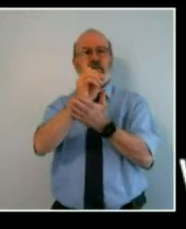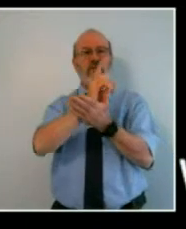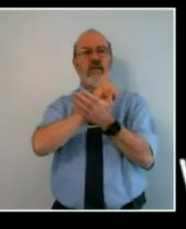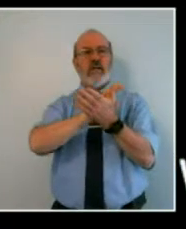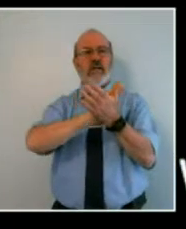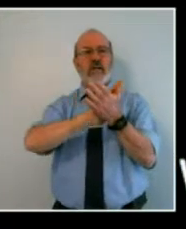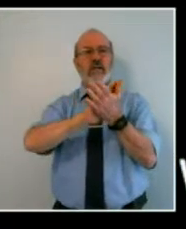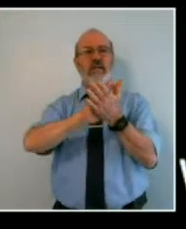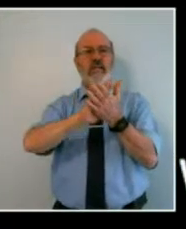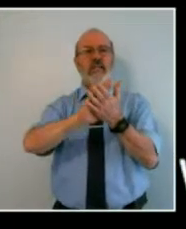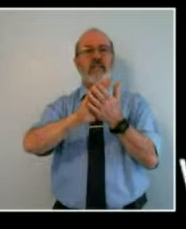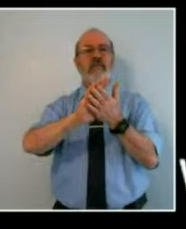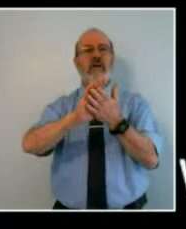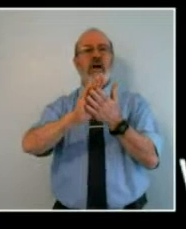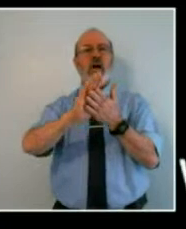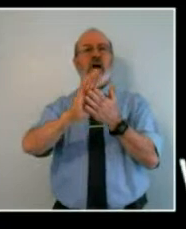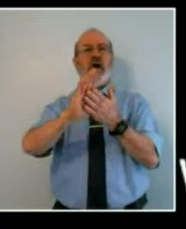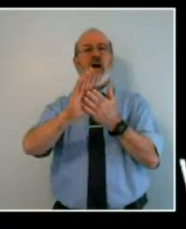Spirit